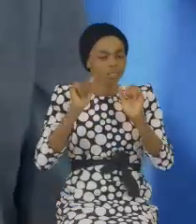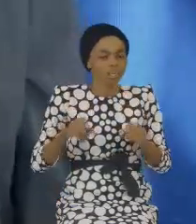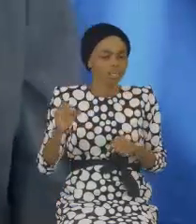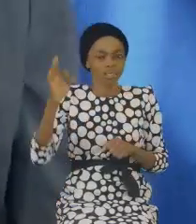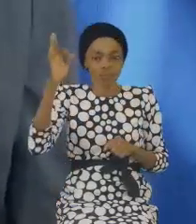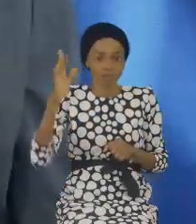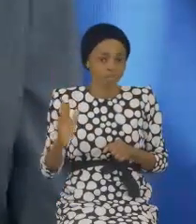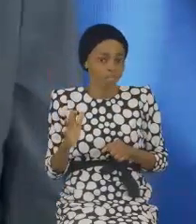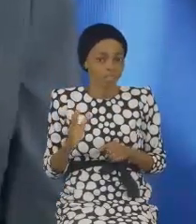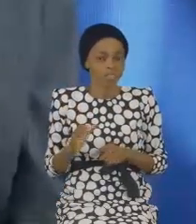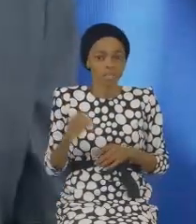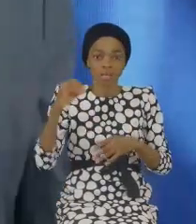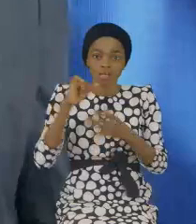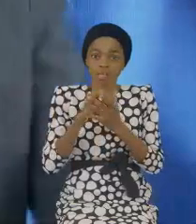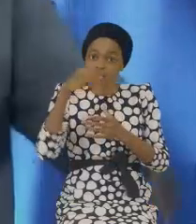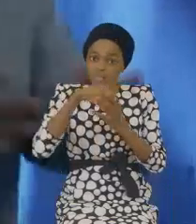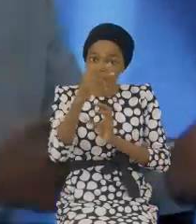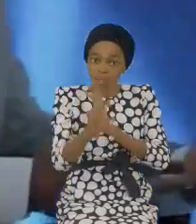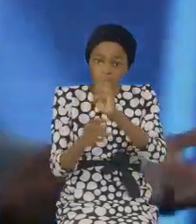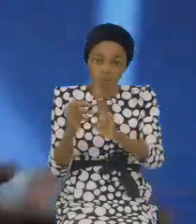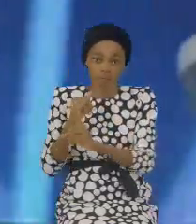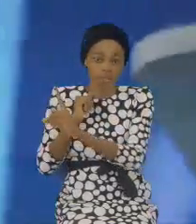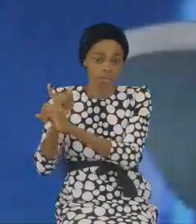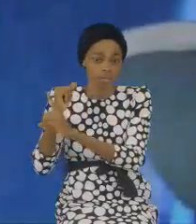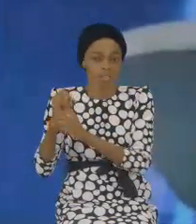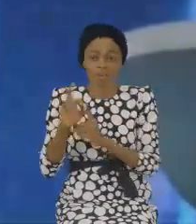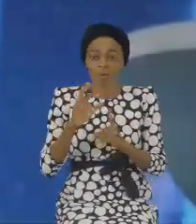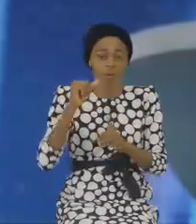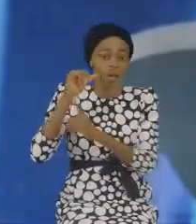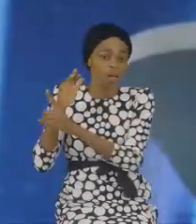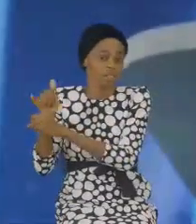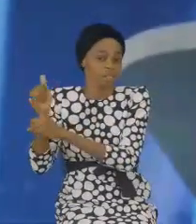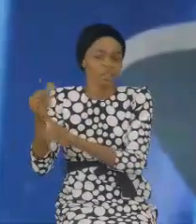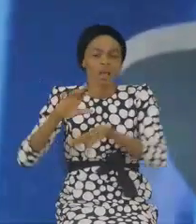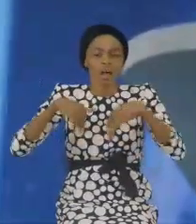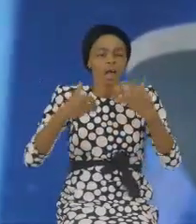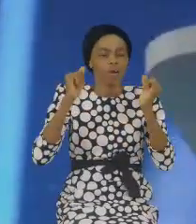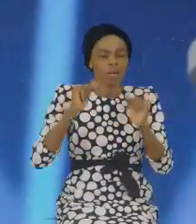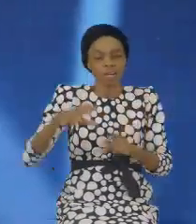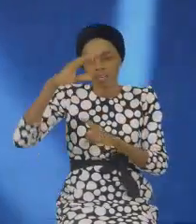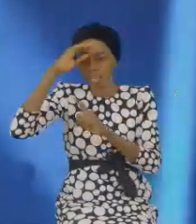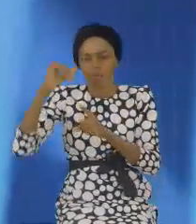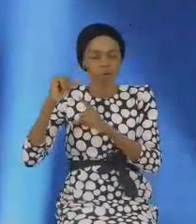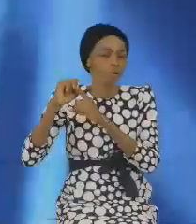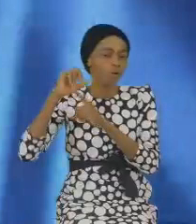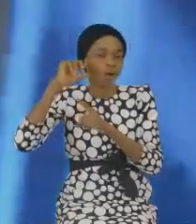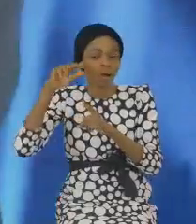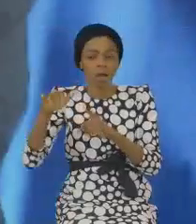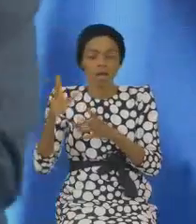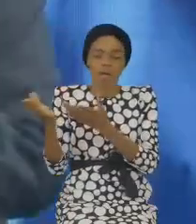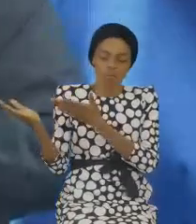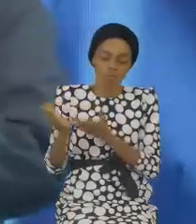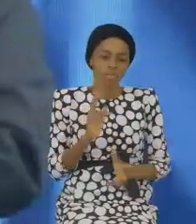of the world himself, of the world herself, how can she, how can he bring the people out of